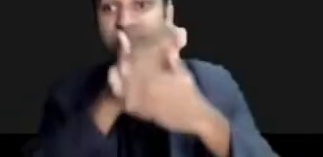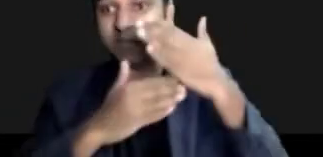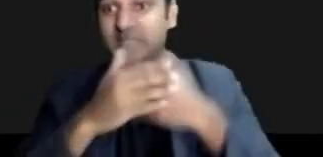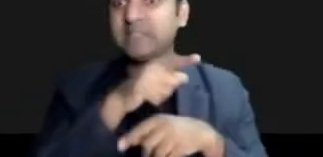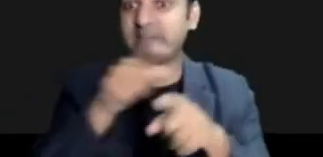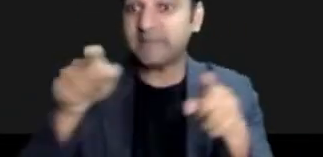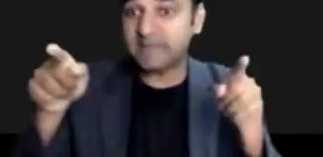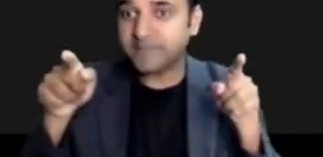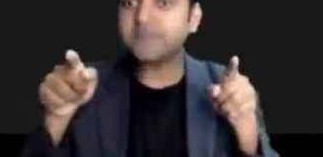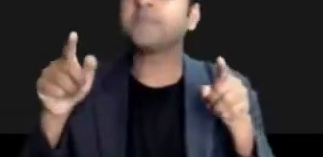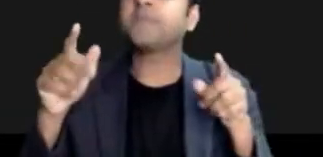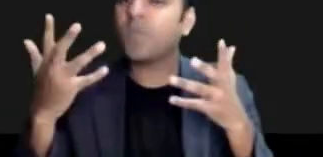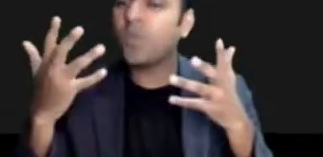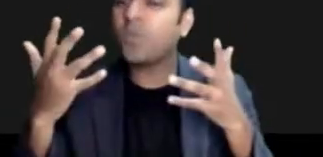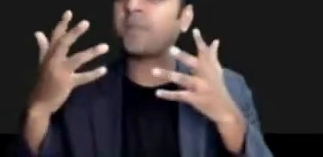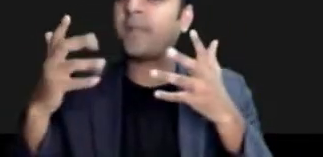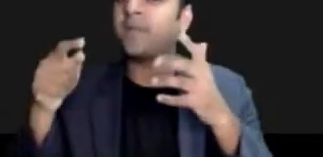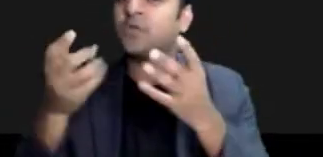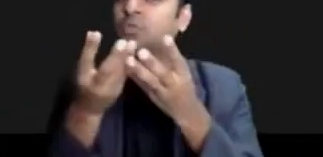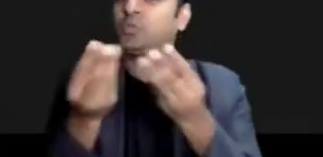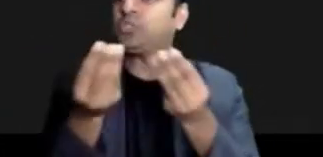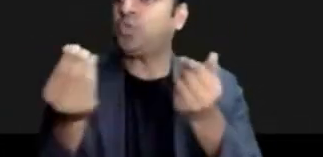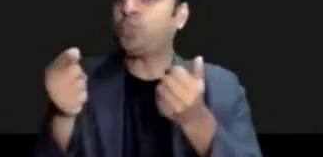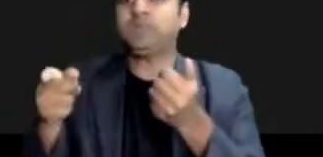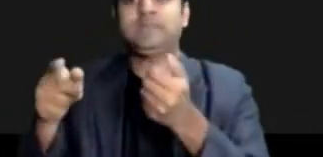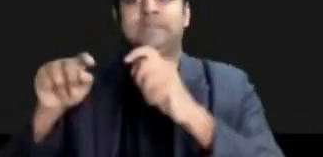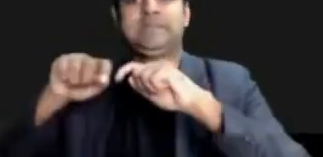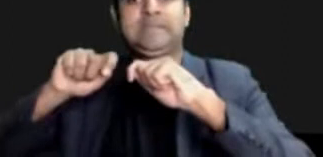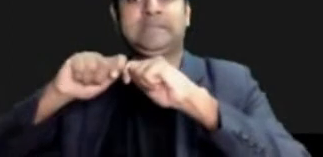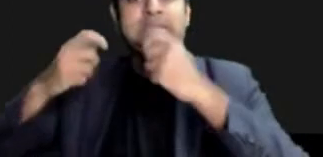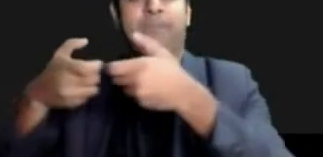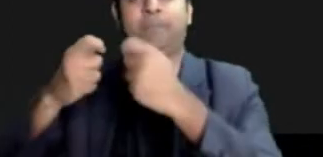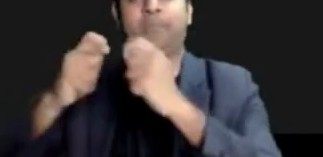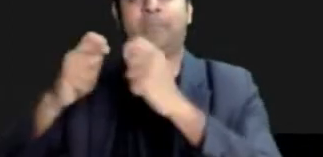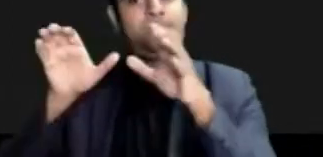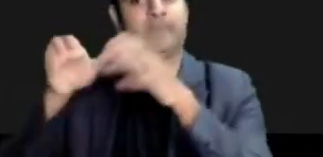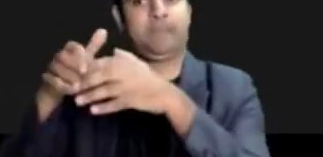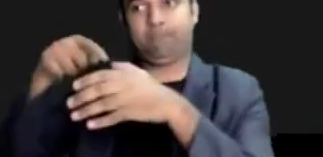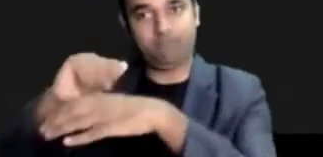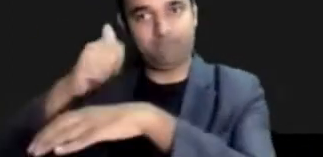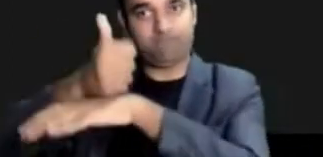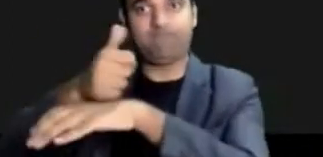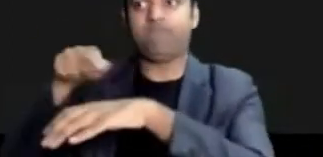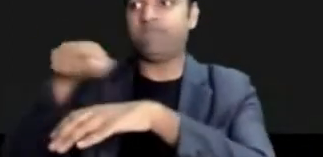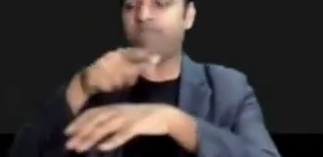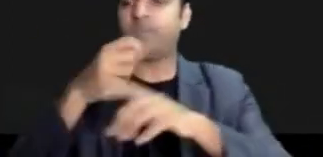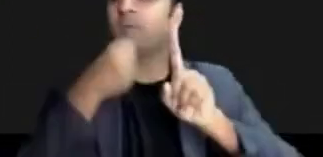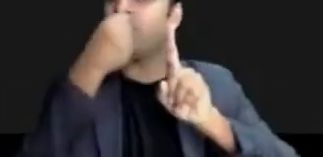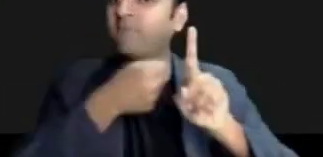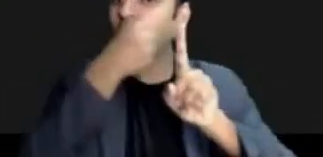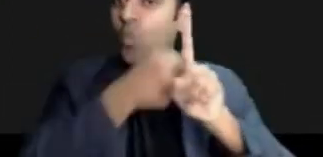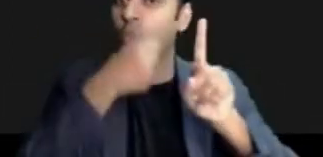of the advocacy work at national level, and even support in different other endeavors, more